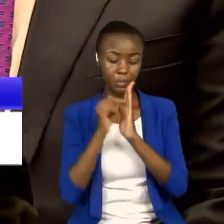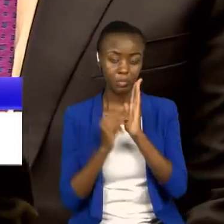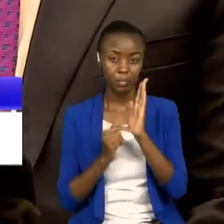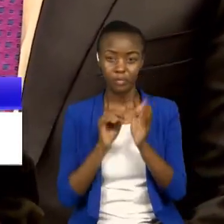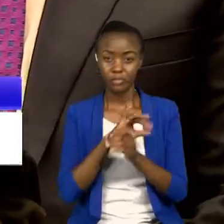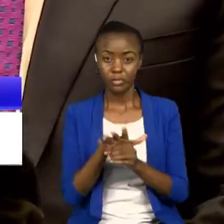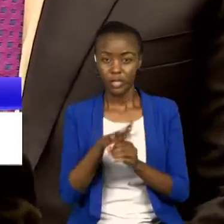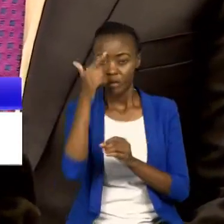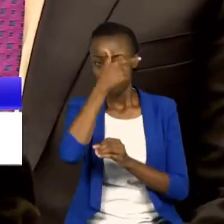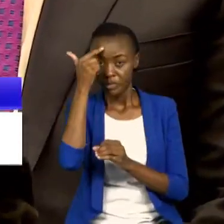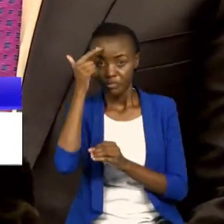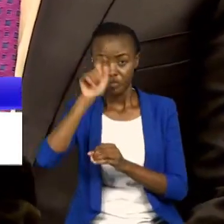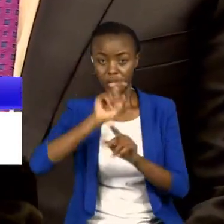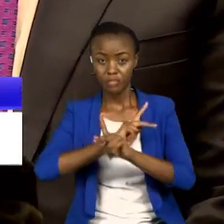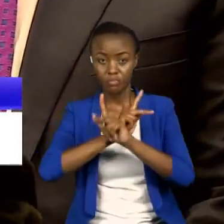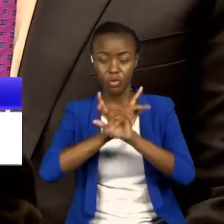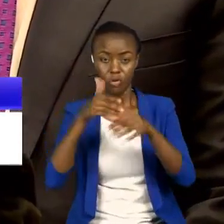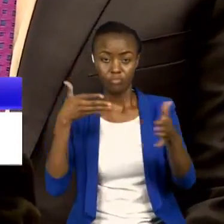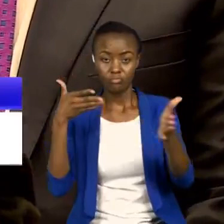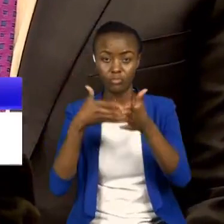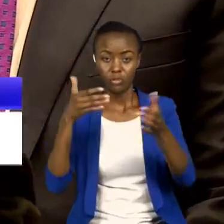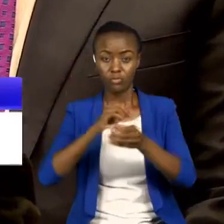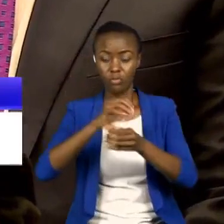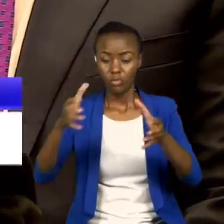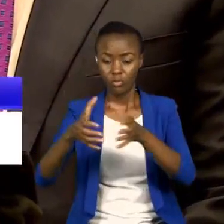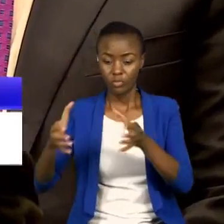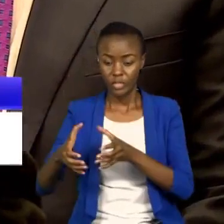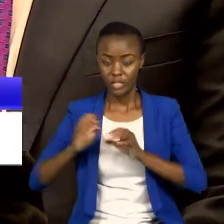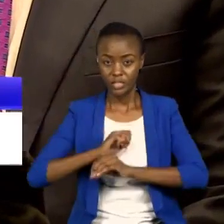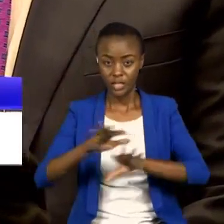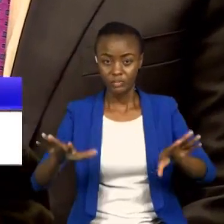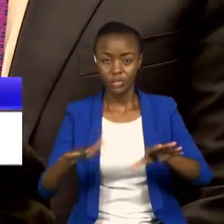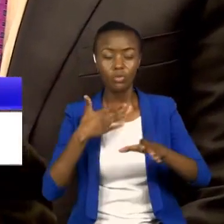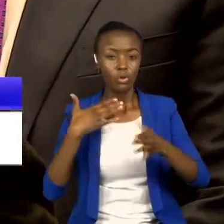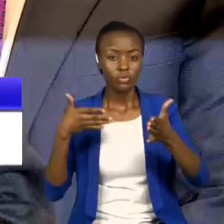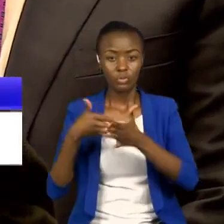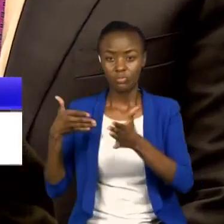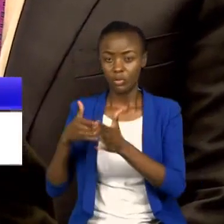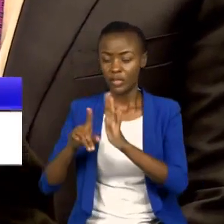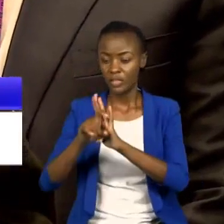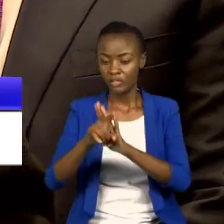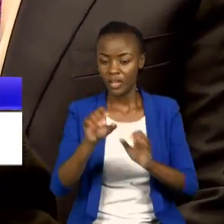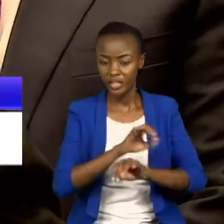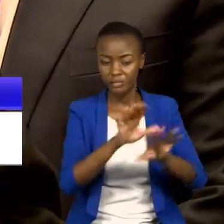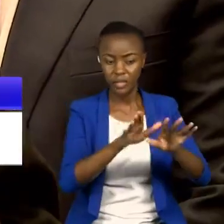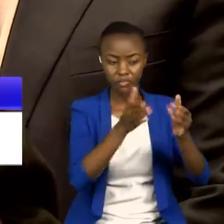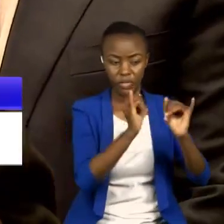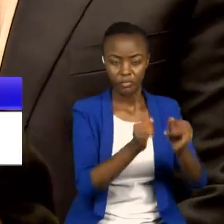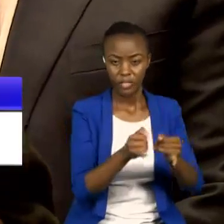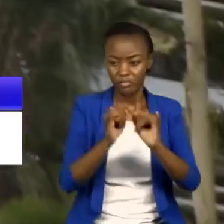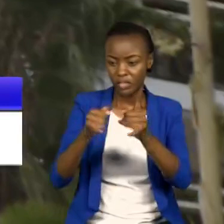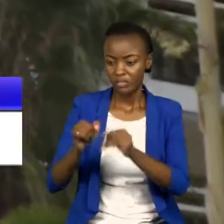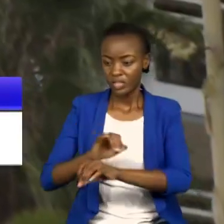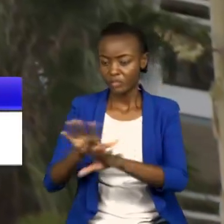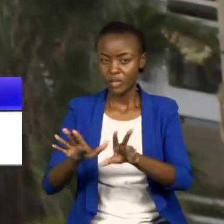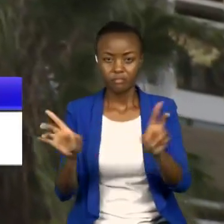because we want to prevent community transmission. We want to prevent a situation where this virus is not jumping from one person to another in the